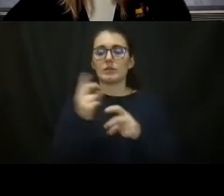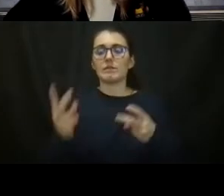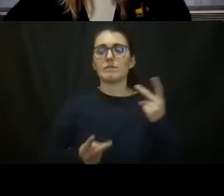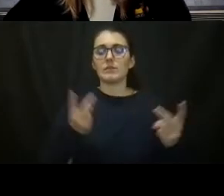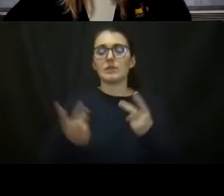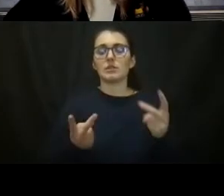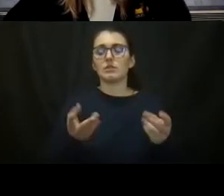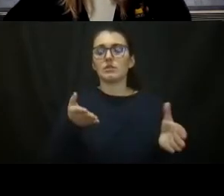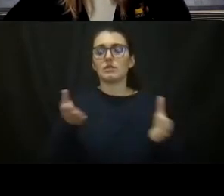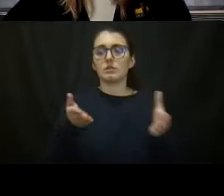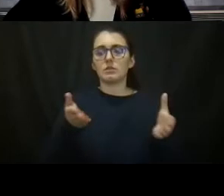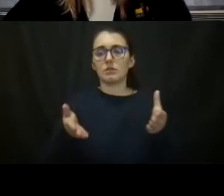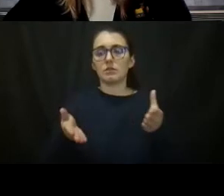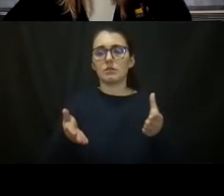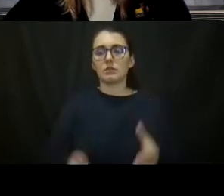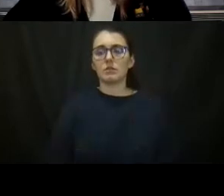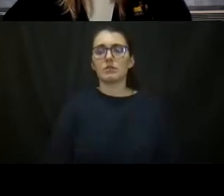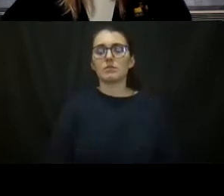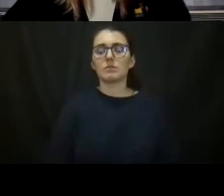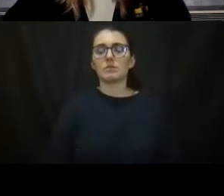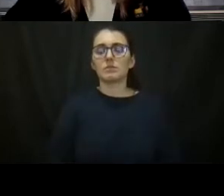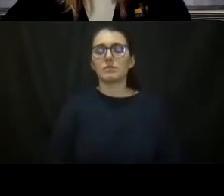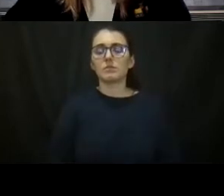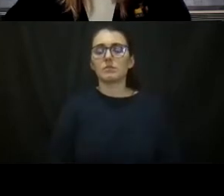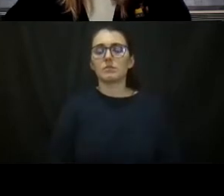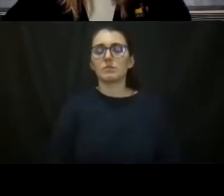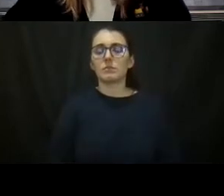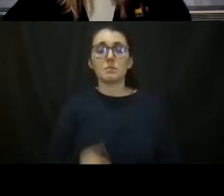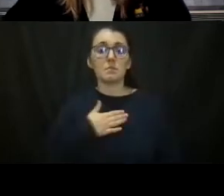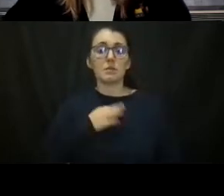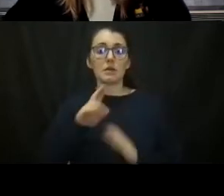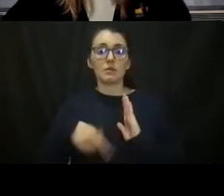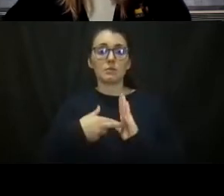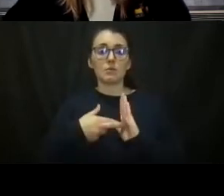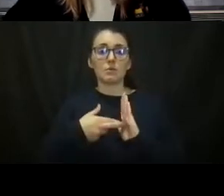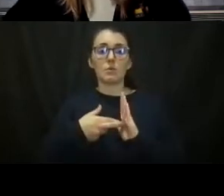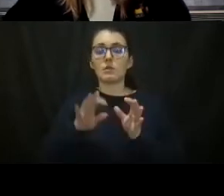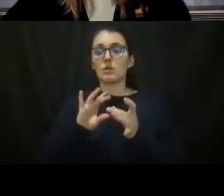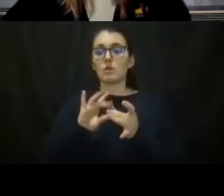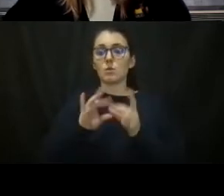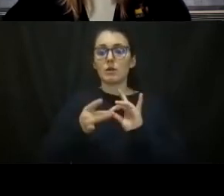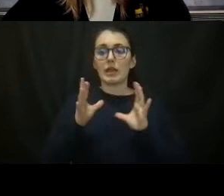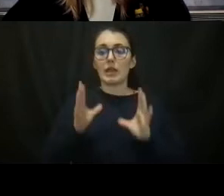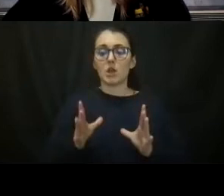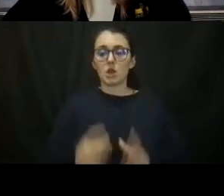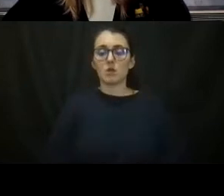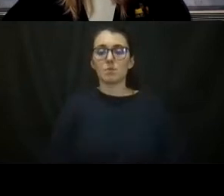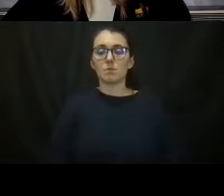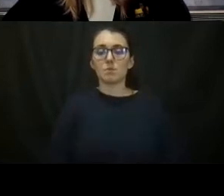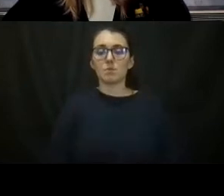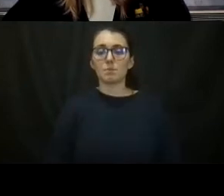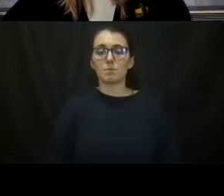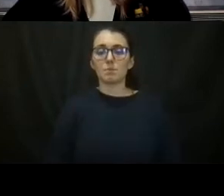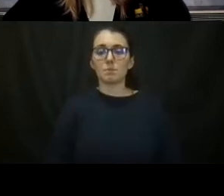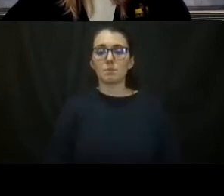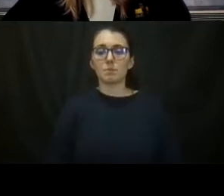the nonpartisan welcoming arm of the Capitol, and my role is guest services coordinator. Any questions